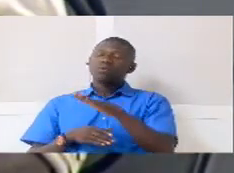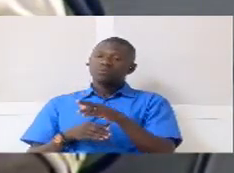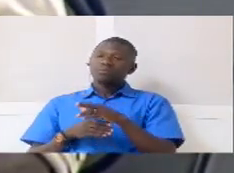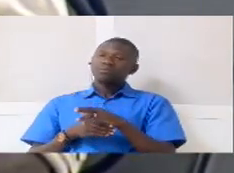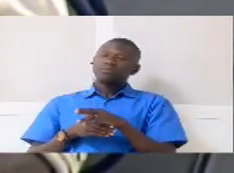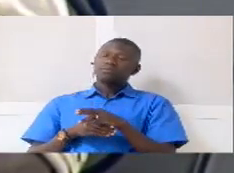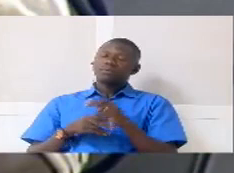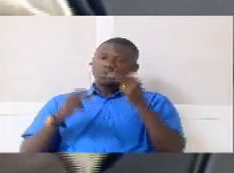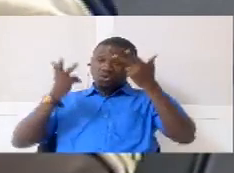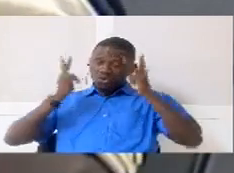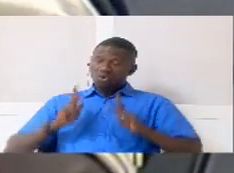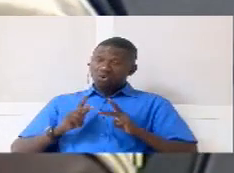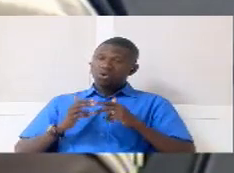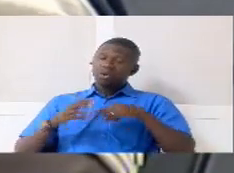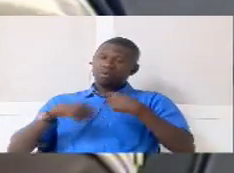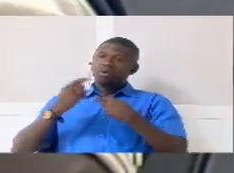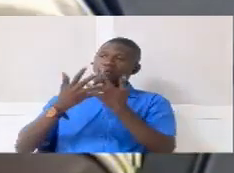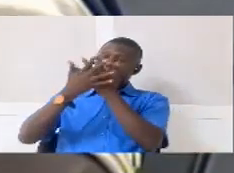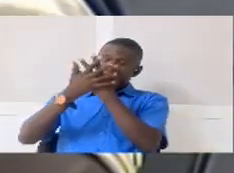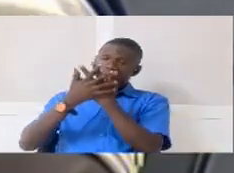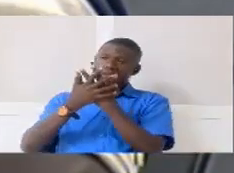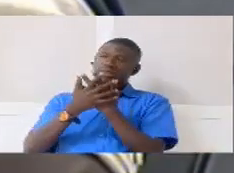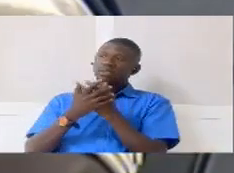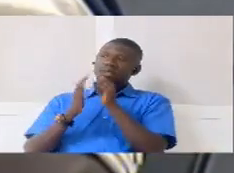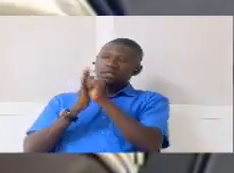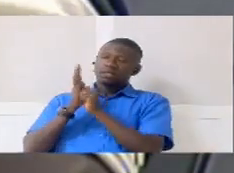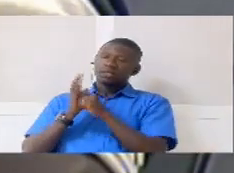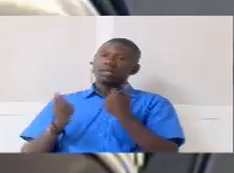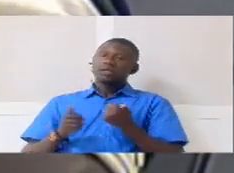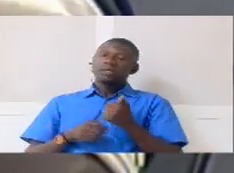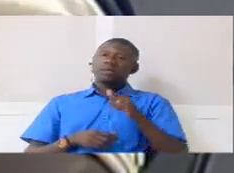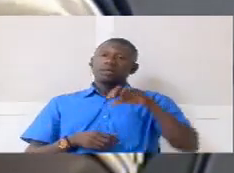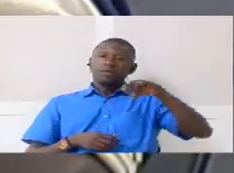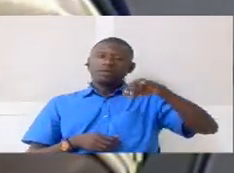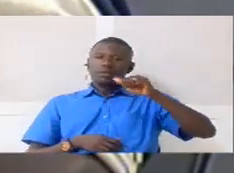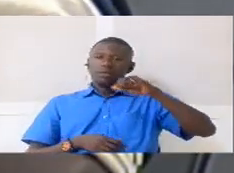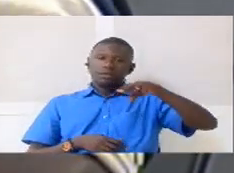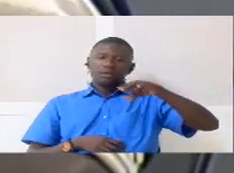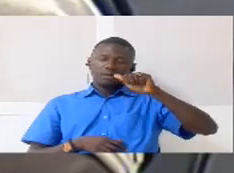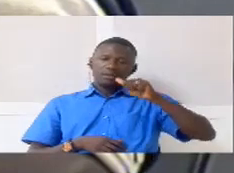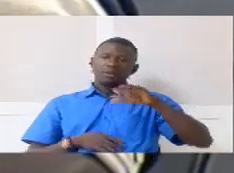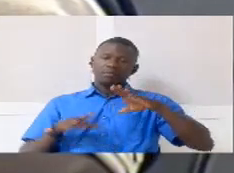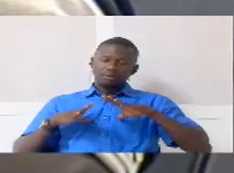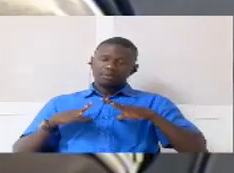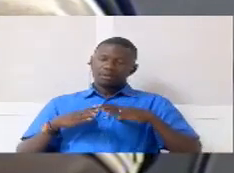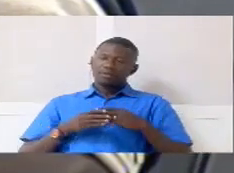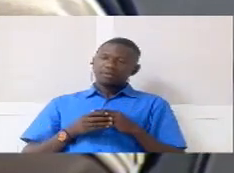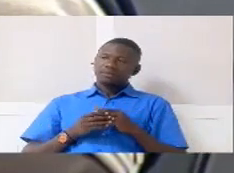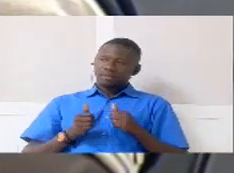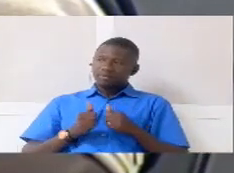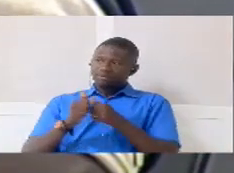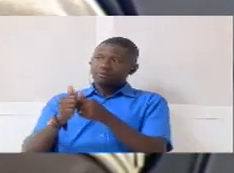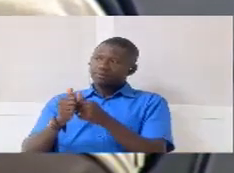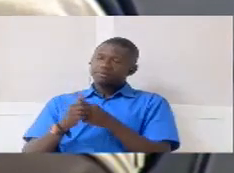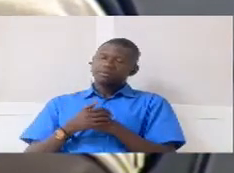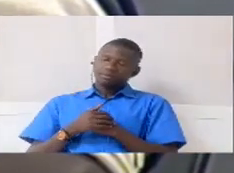nanale a prepare a be prison actual kono. Yes. Prison actual prison la loyalty mi alonko tani wala. The rules are there and they are derived from